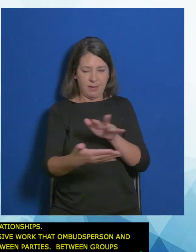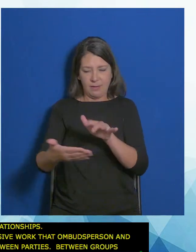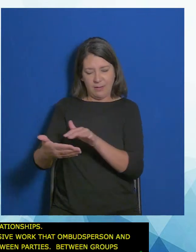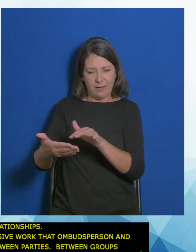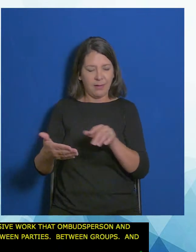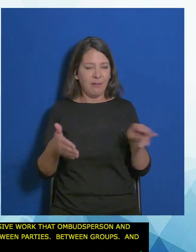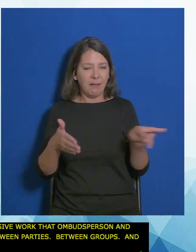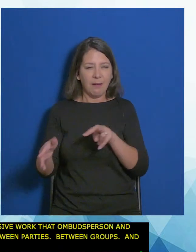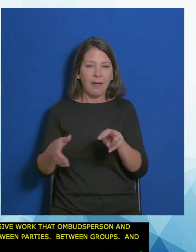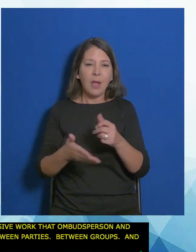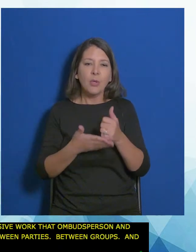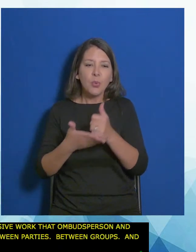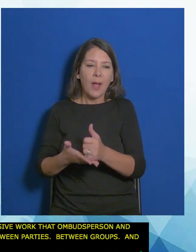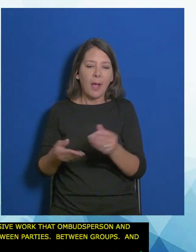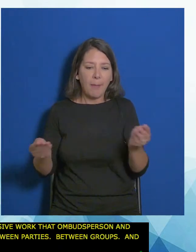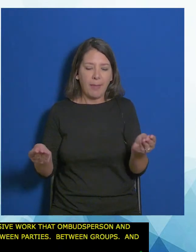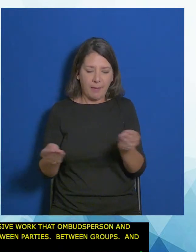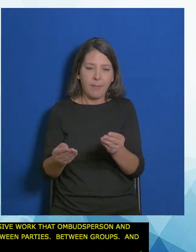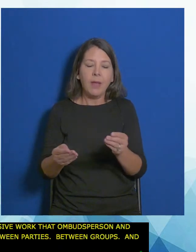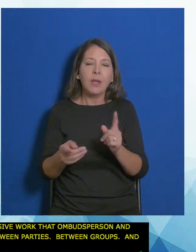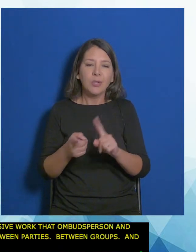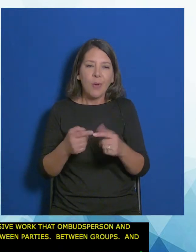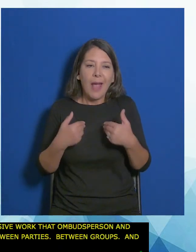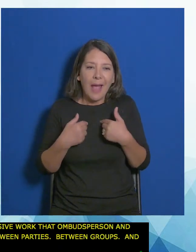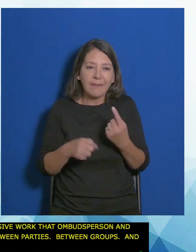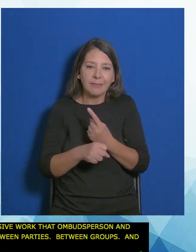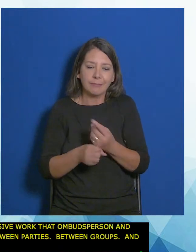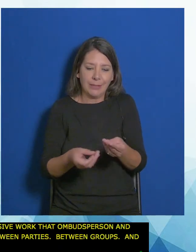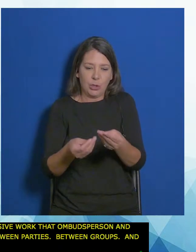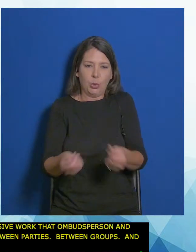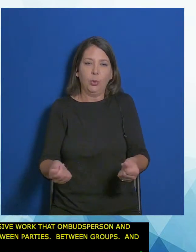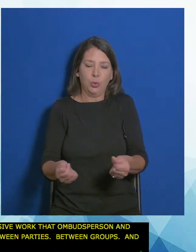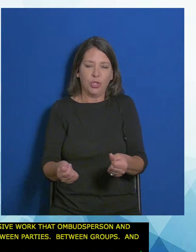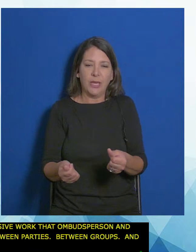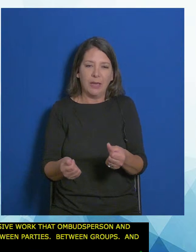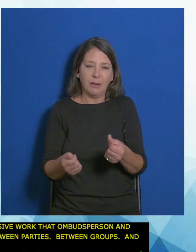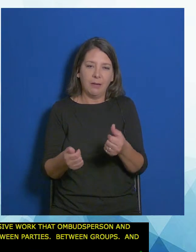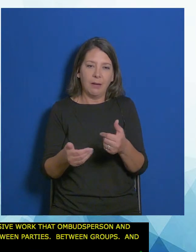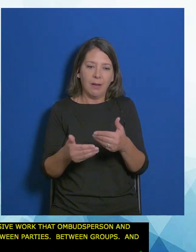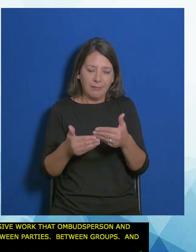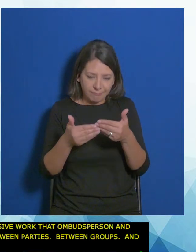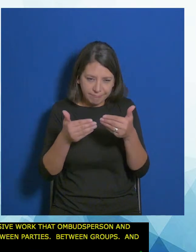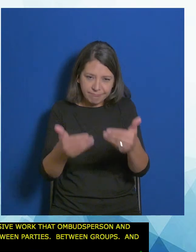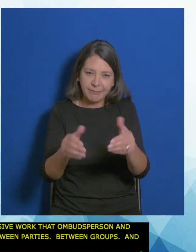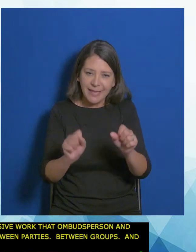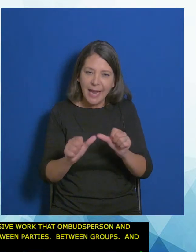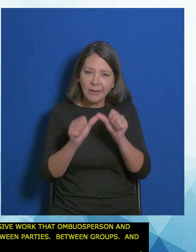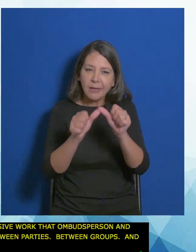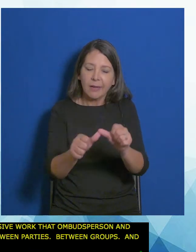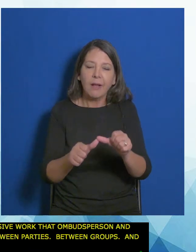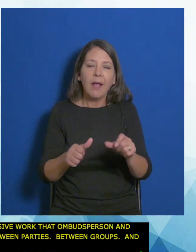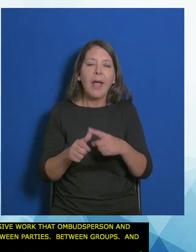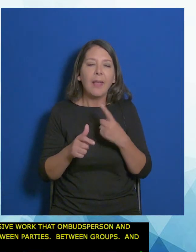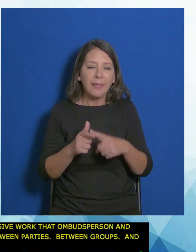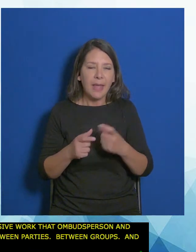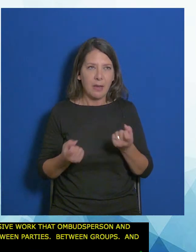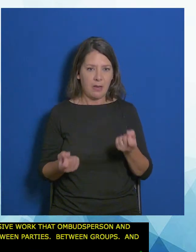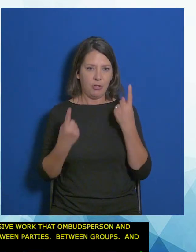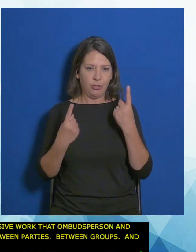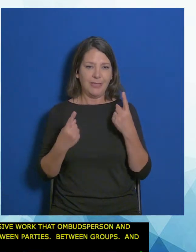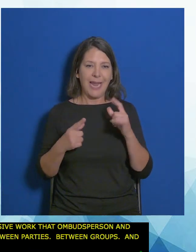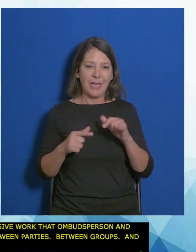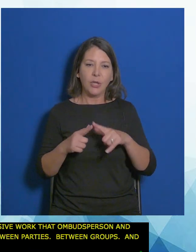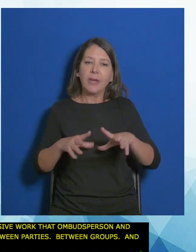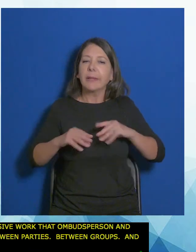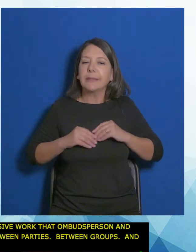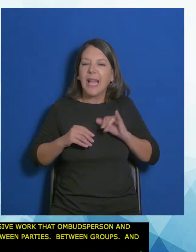develop workable solutions moving forward, and then helping them memorialize whatever those solutions are so that